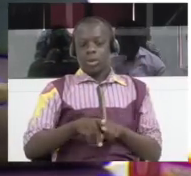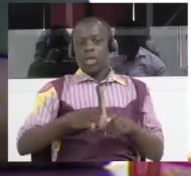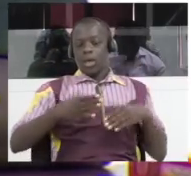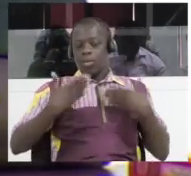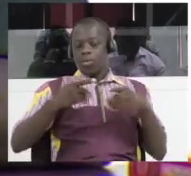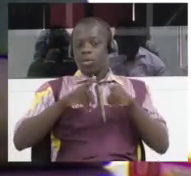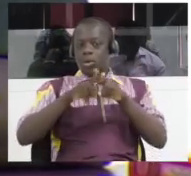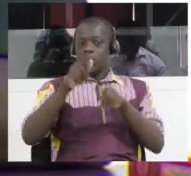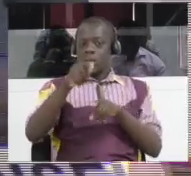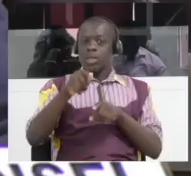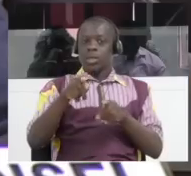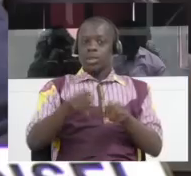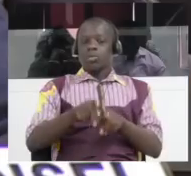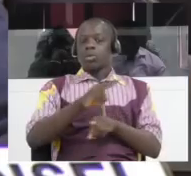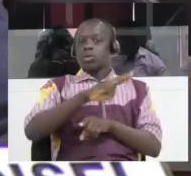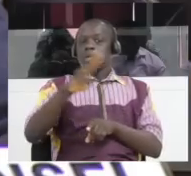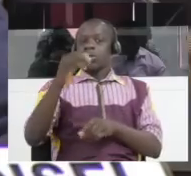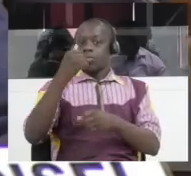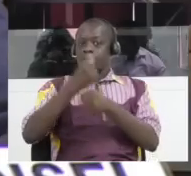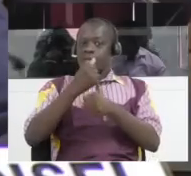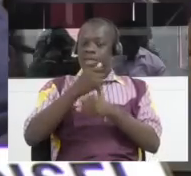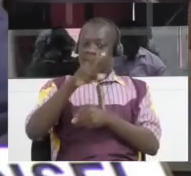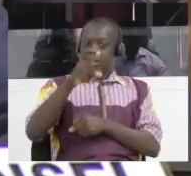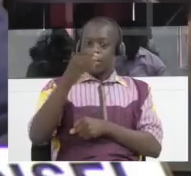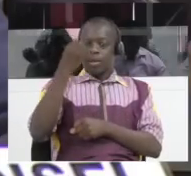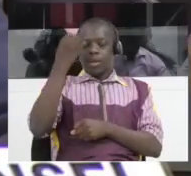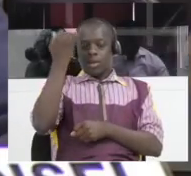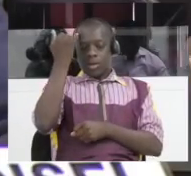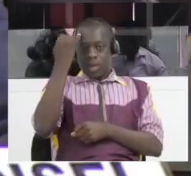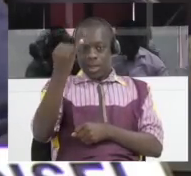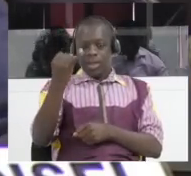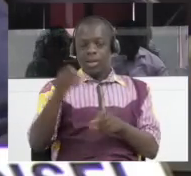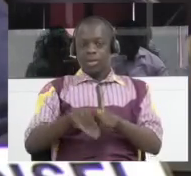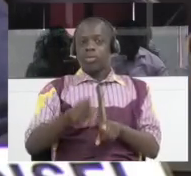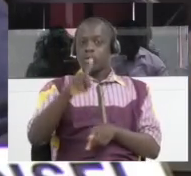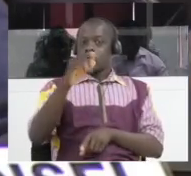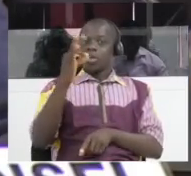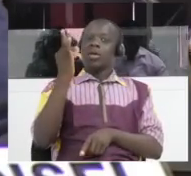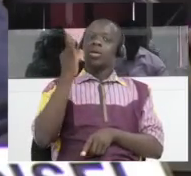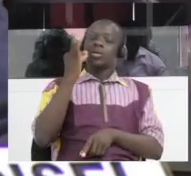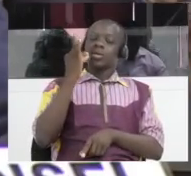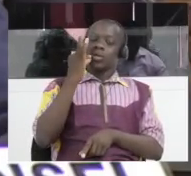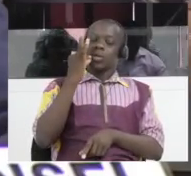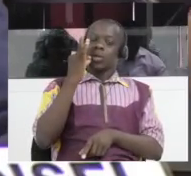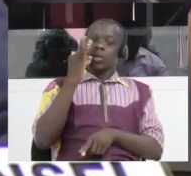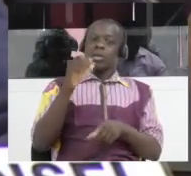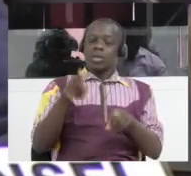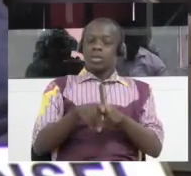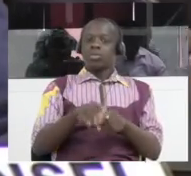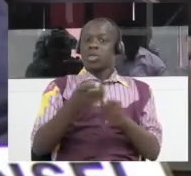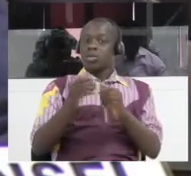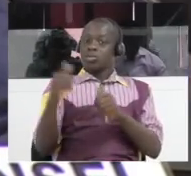I appreciate that, Mr. Witness, and we're not making that suggestion at all. But you did